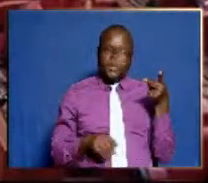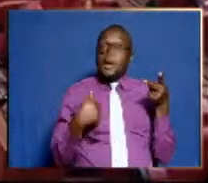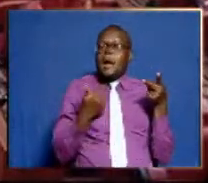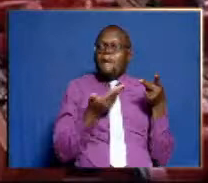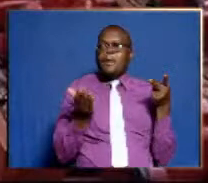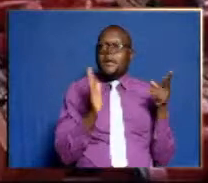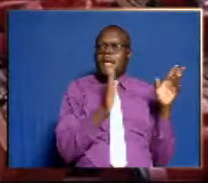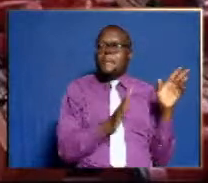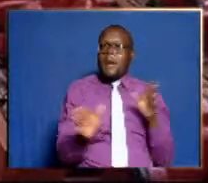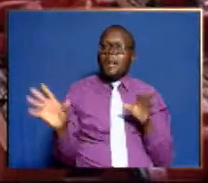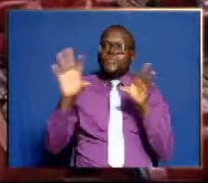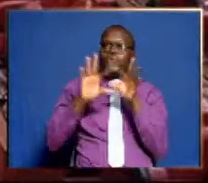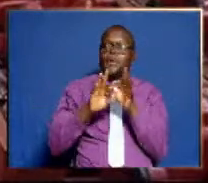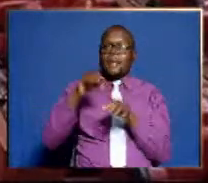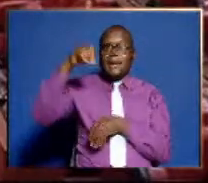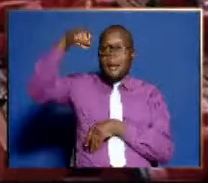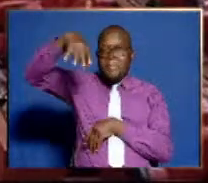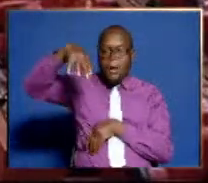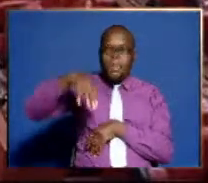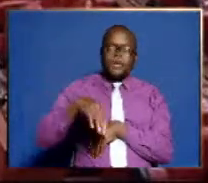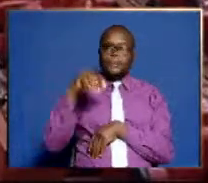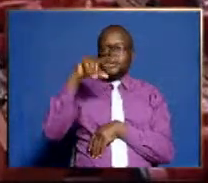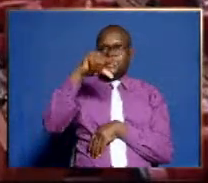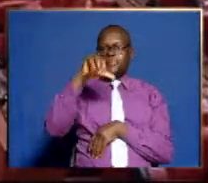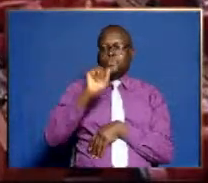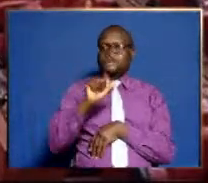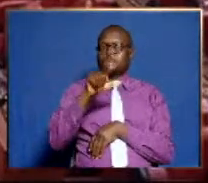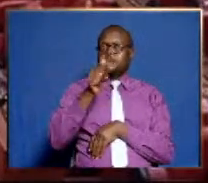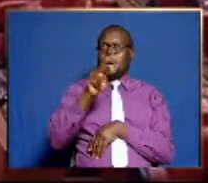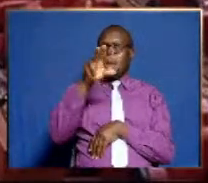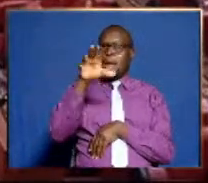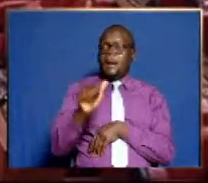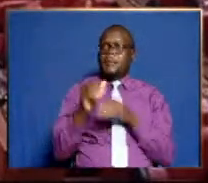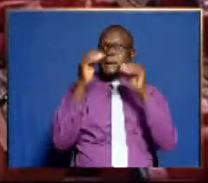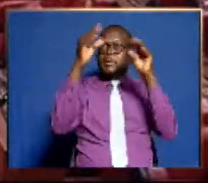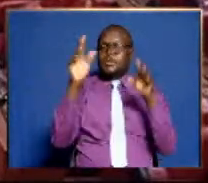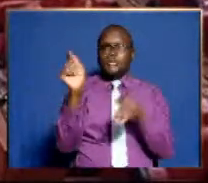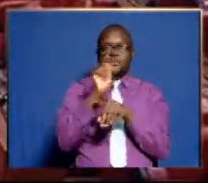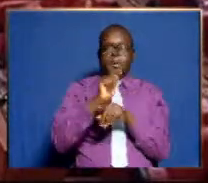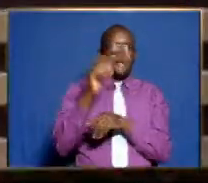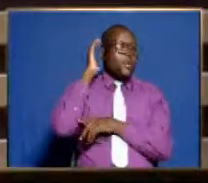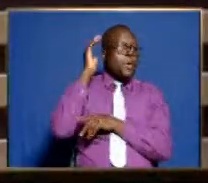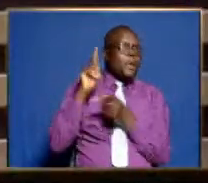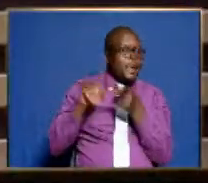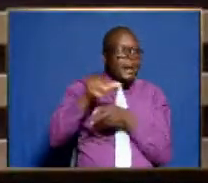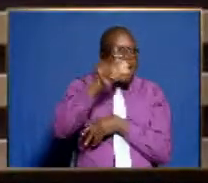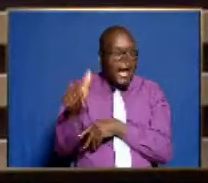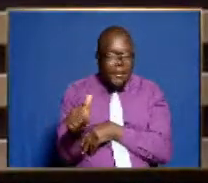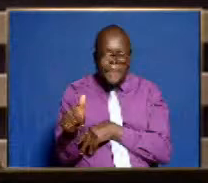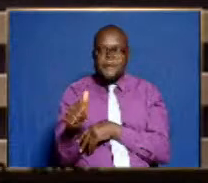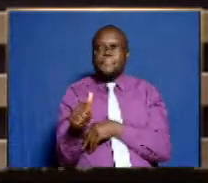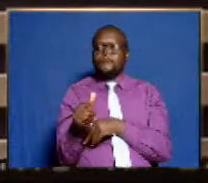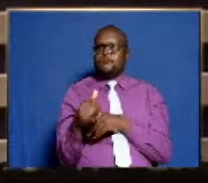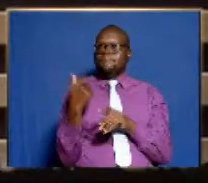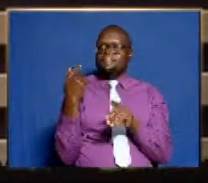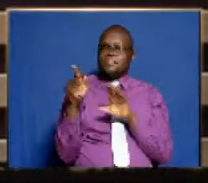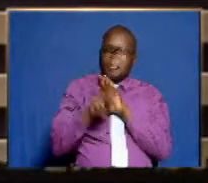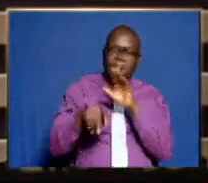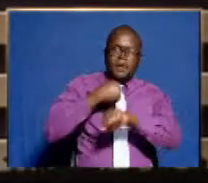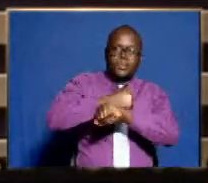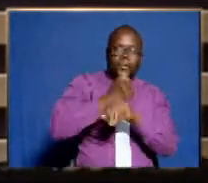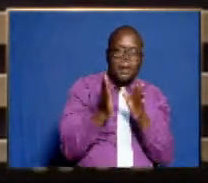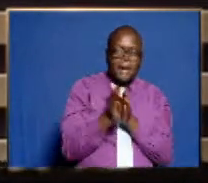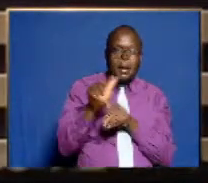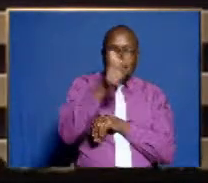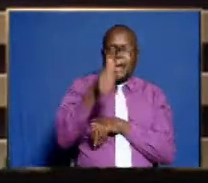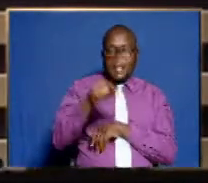plans to connect electricity to Galana Teachers Training College, Waresa Technical College, Kambicha Primary and other